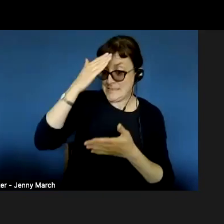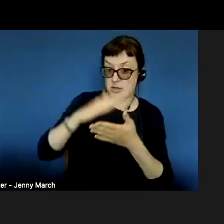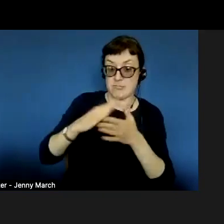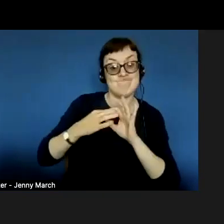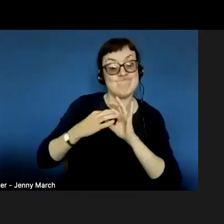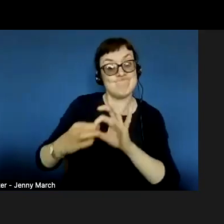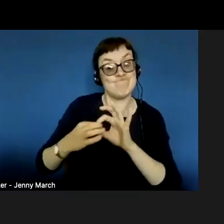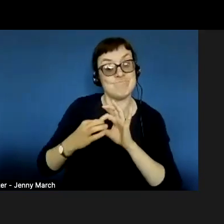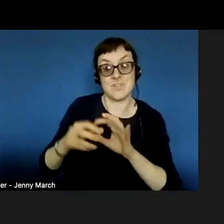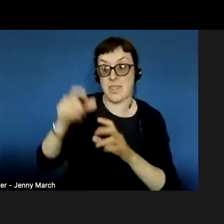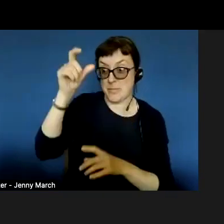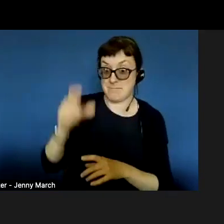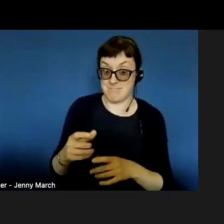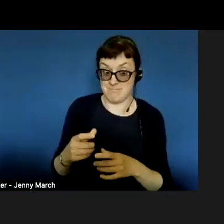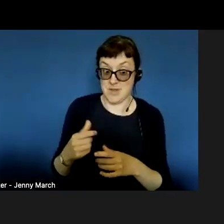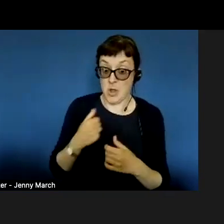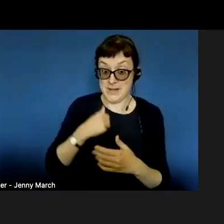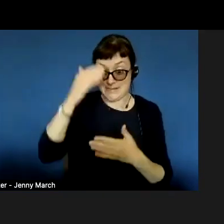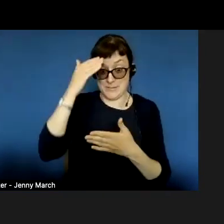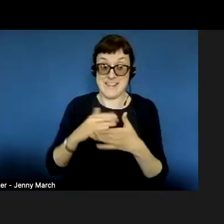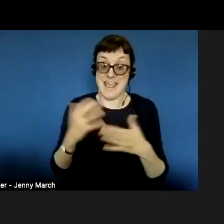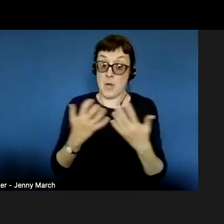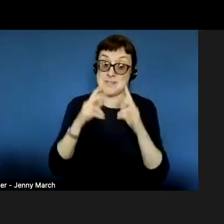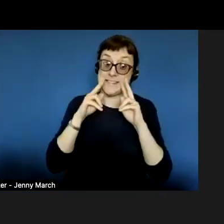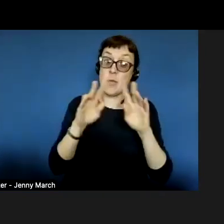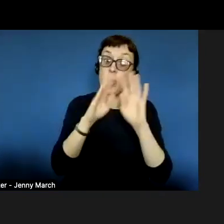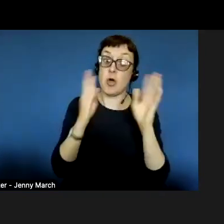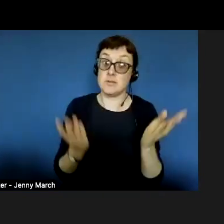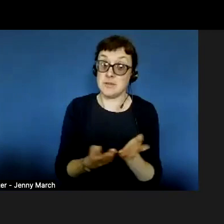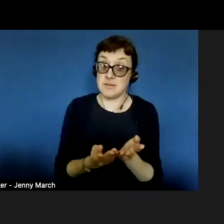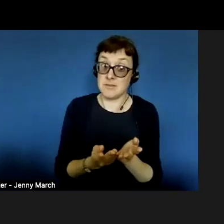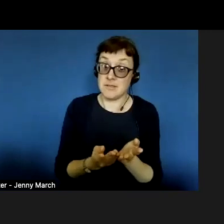how we view the world, essentially. And is it